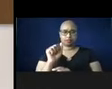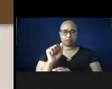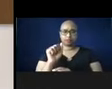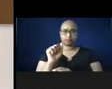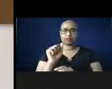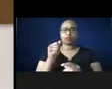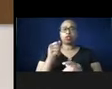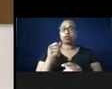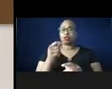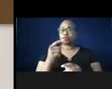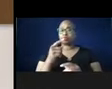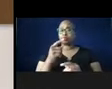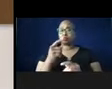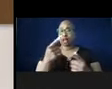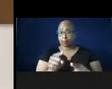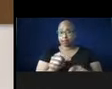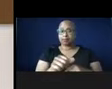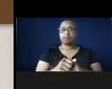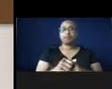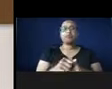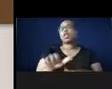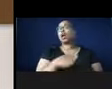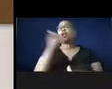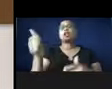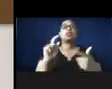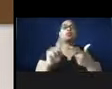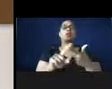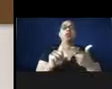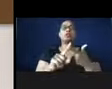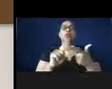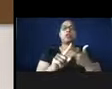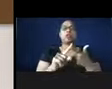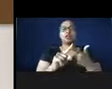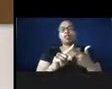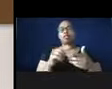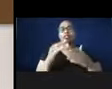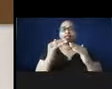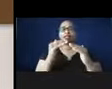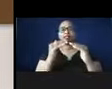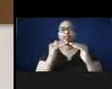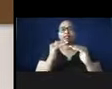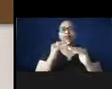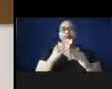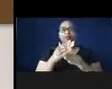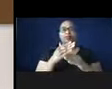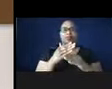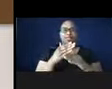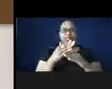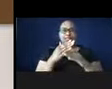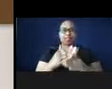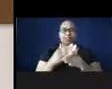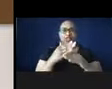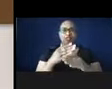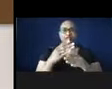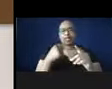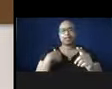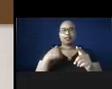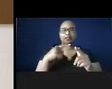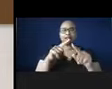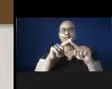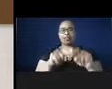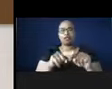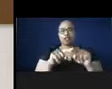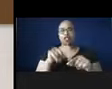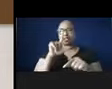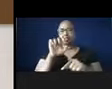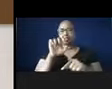One of the other criteria was leveraging. And what was leveraging? It was simply ensuring that